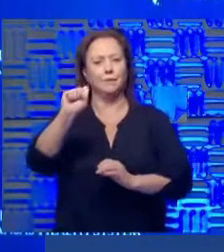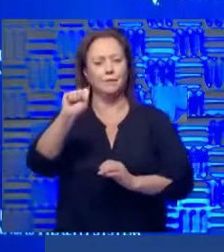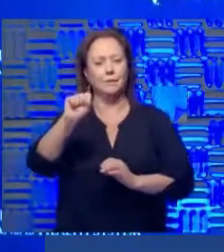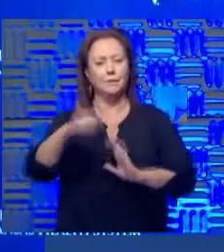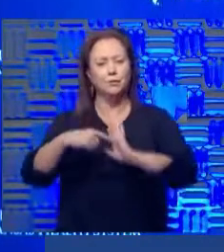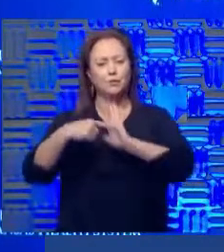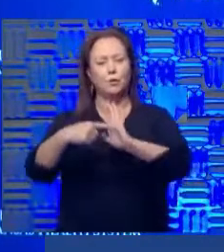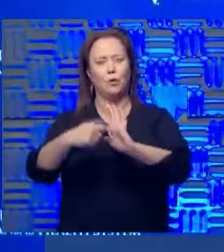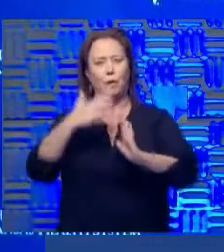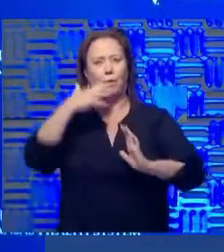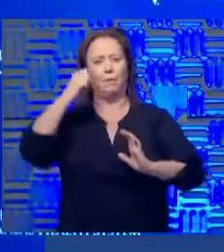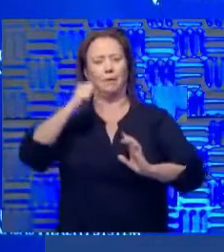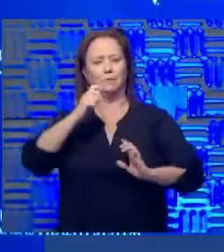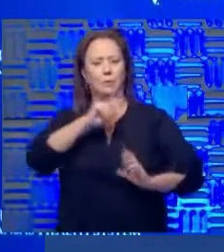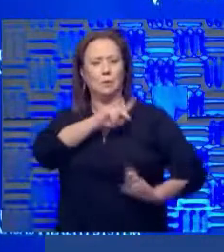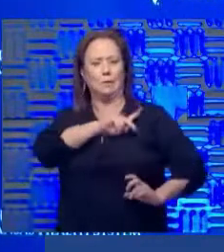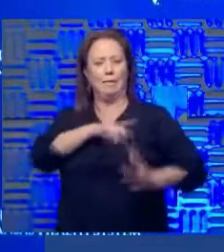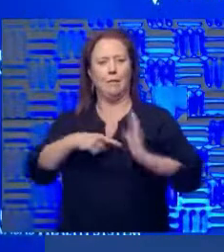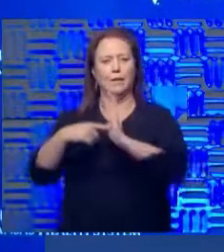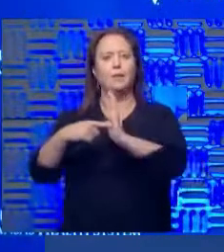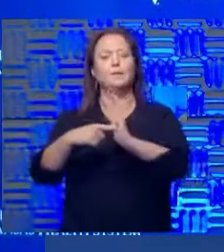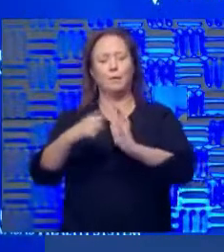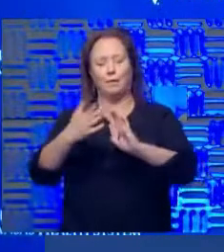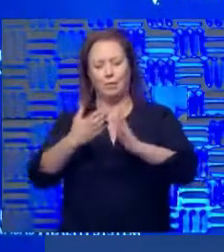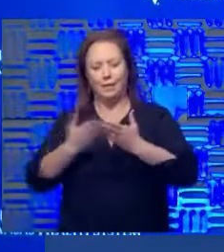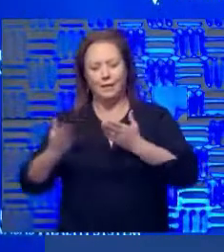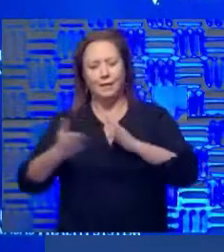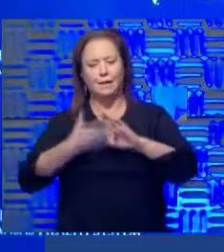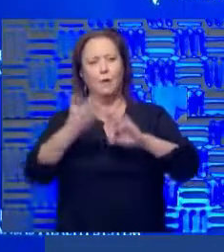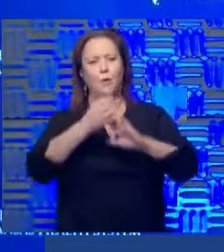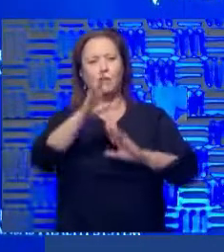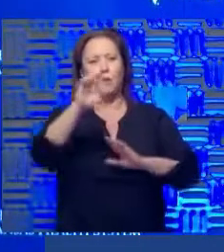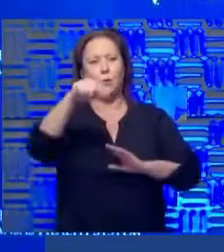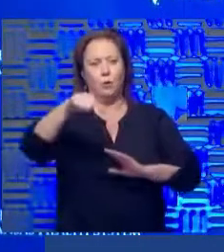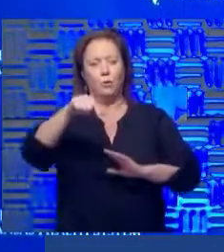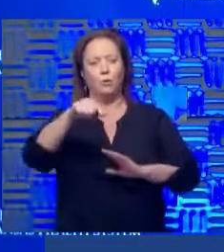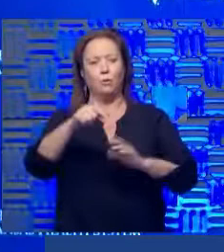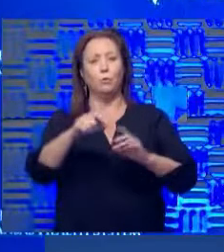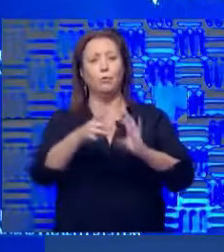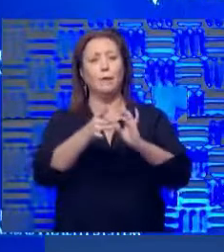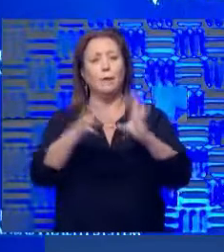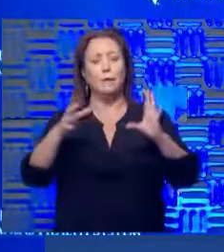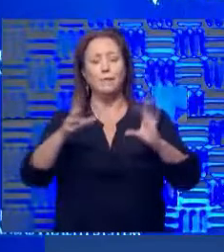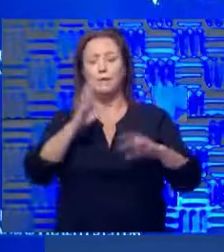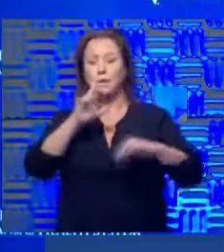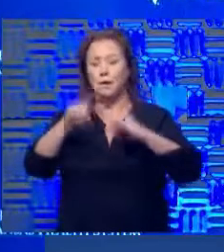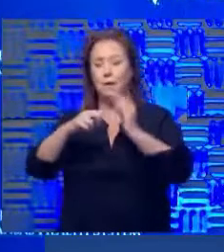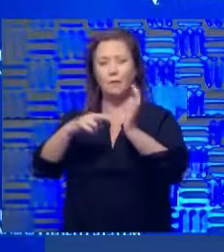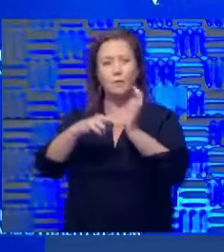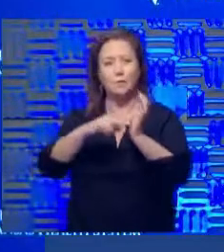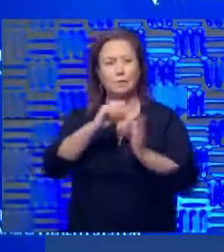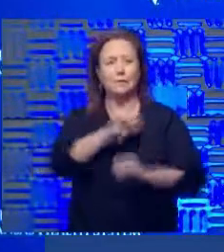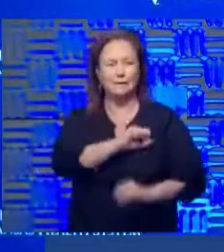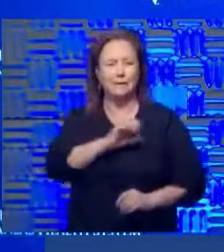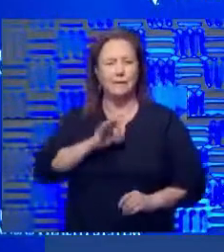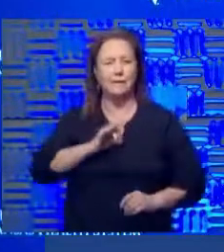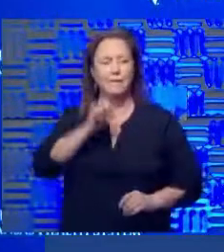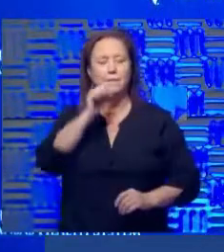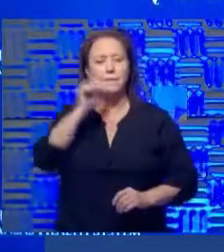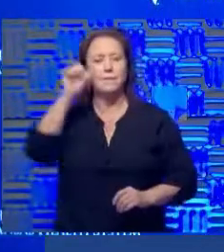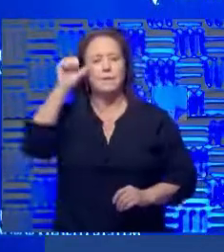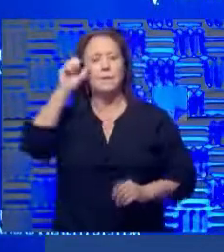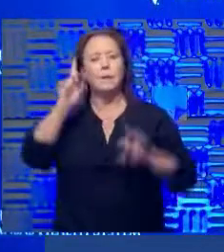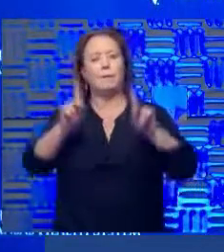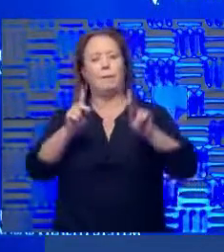present themselves. So things like Operation Barbecue Relief and the others, the frontline workers, I talked about the nursing staff yesterday. People like